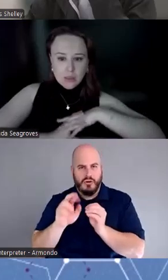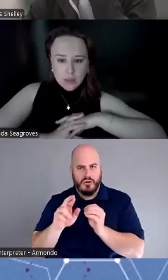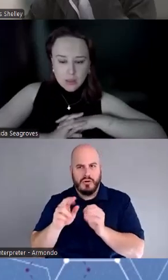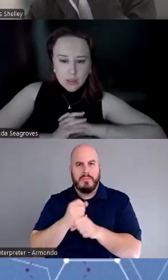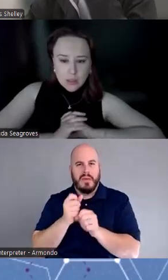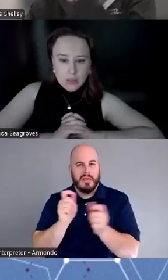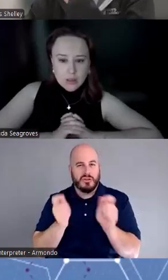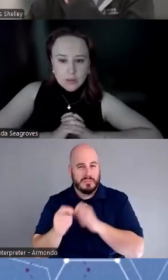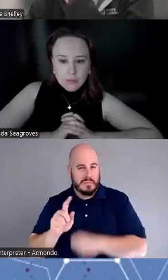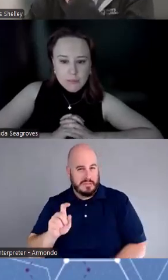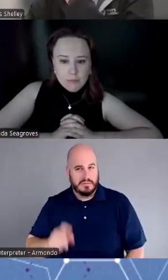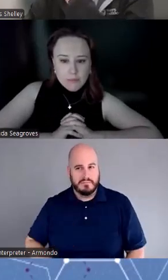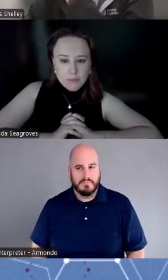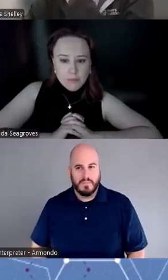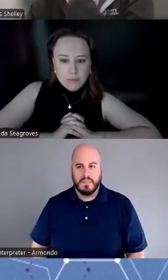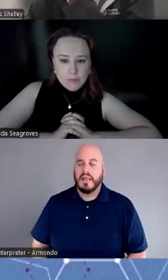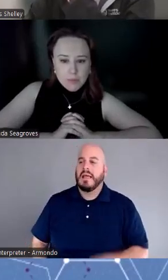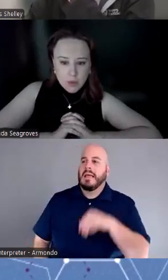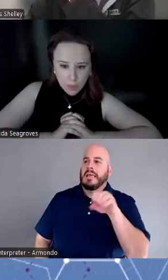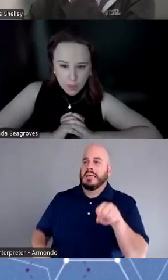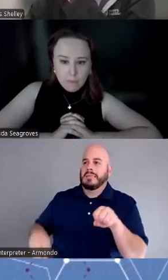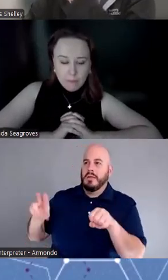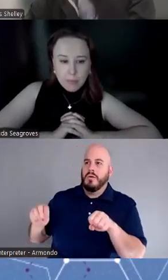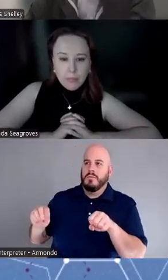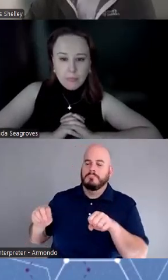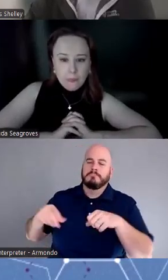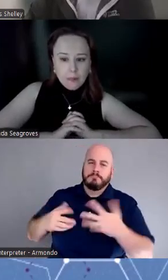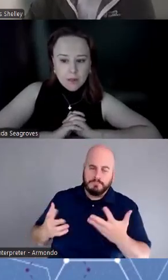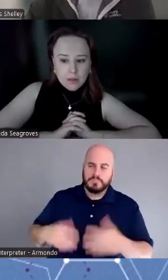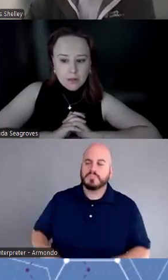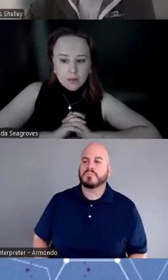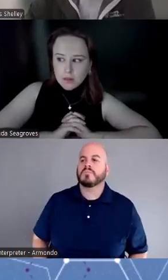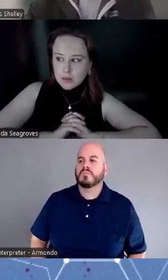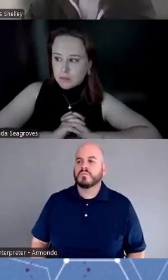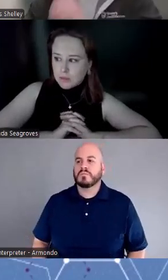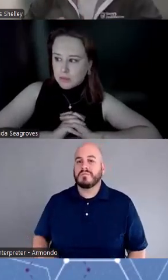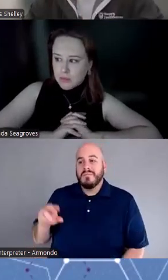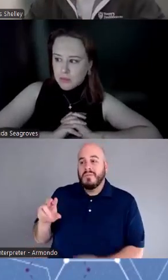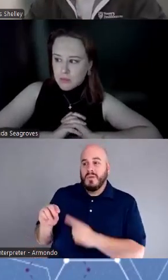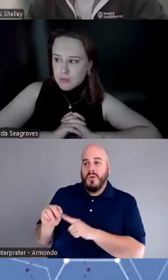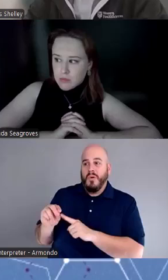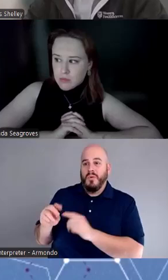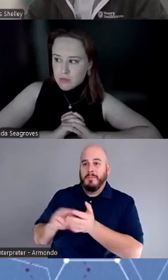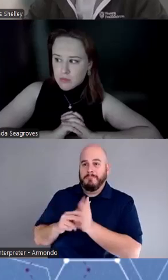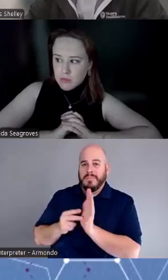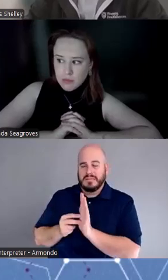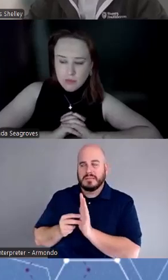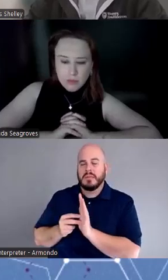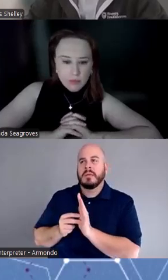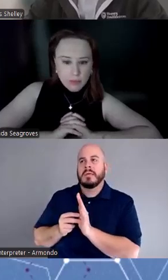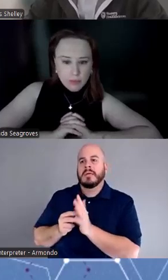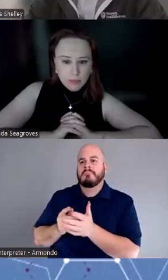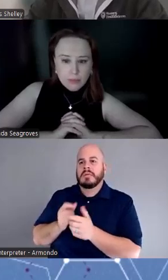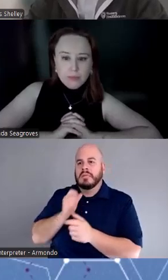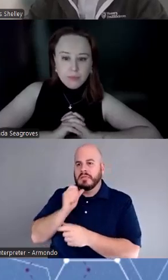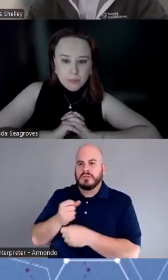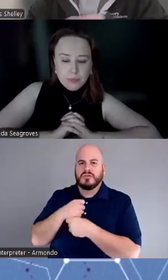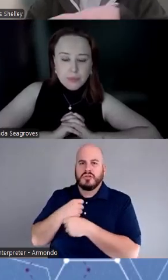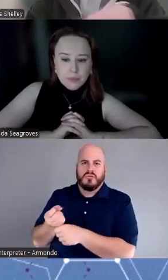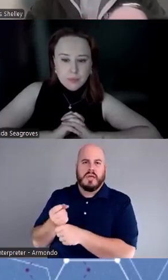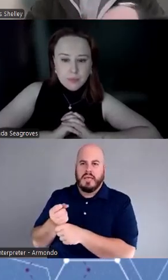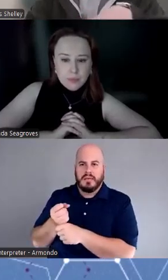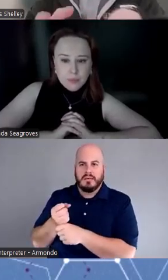adjustments? Yes and no. So the no part is that it doesn't generate its